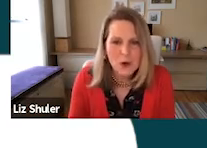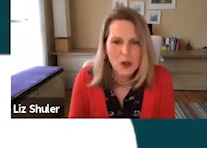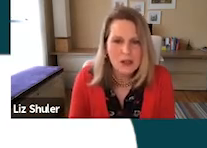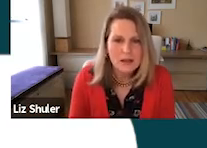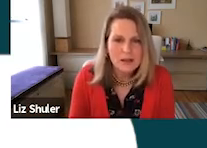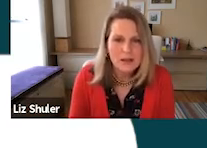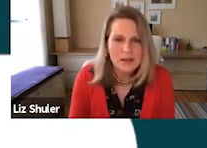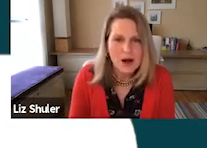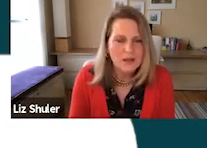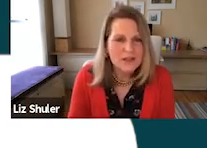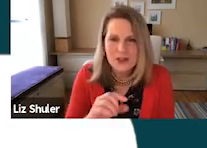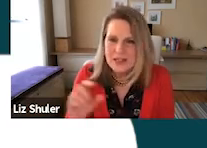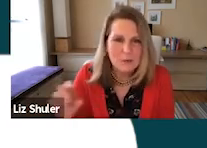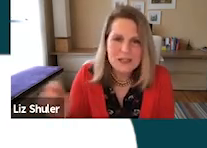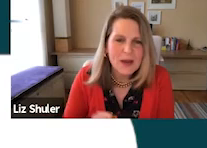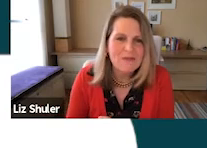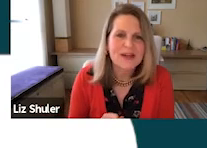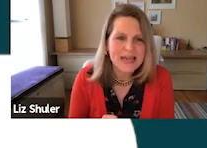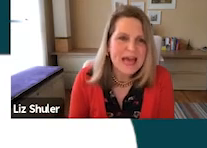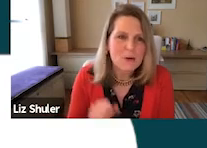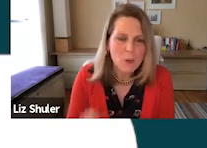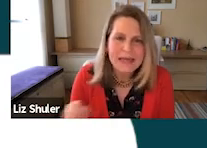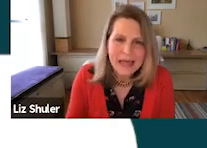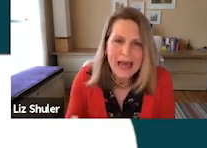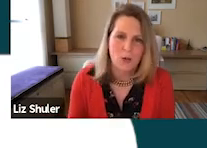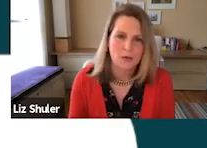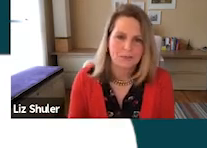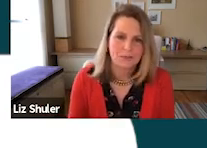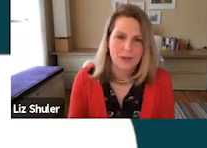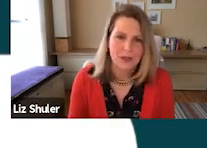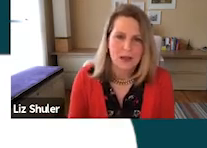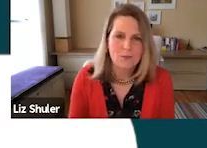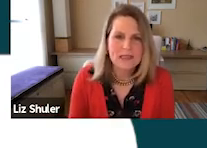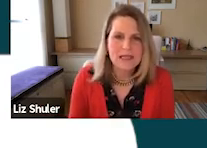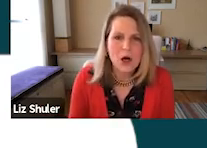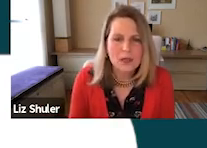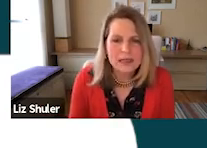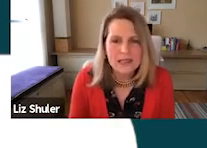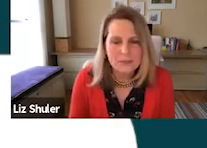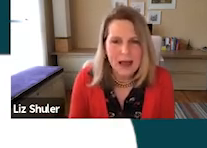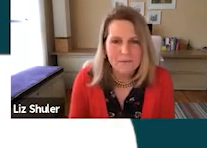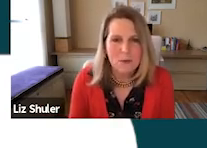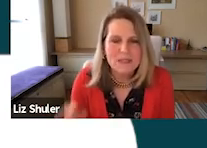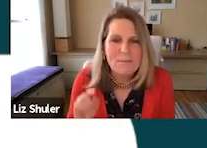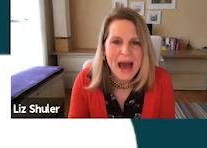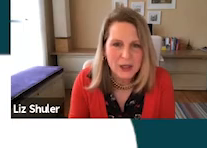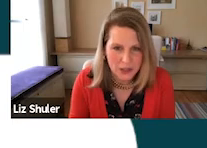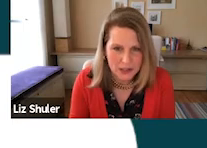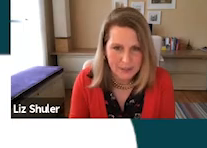through Google, all the searches that we do every day right now. And what is encoded into these